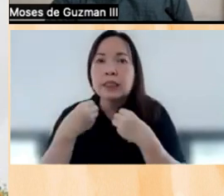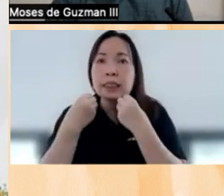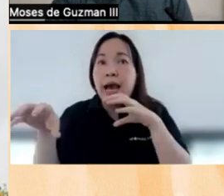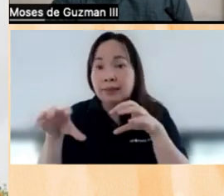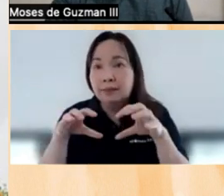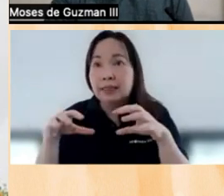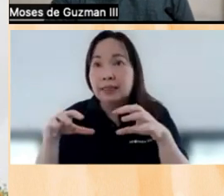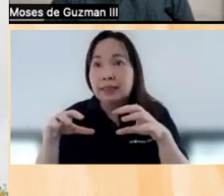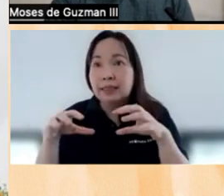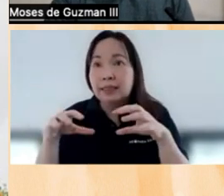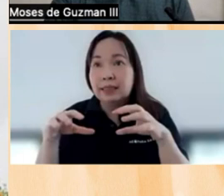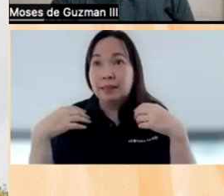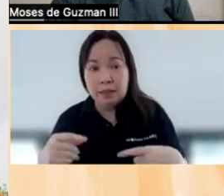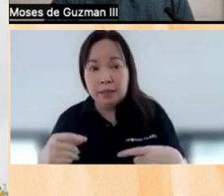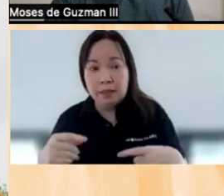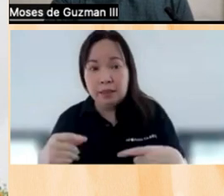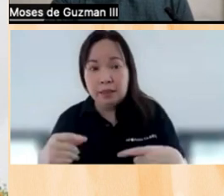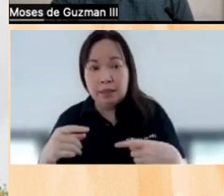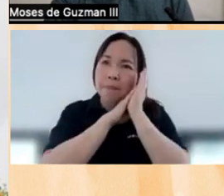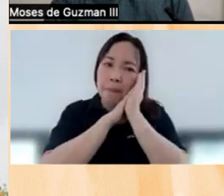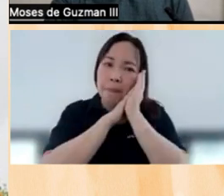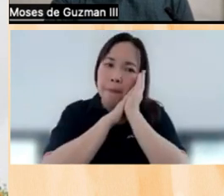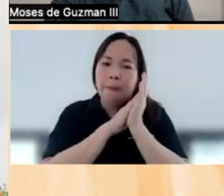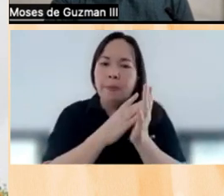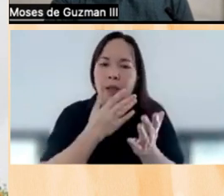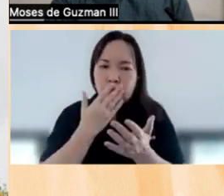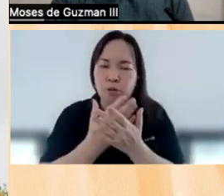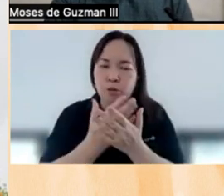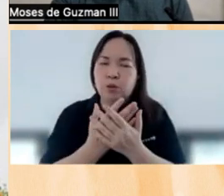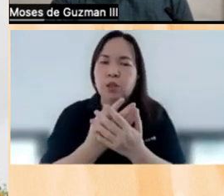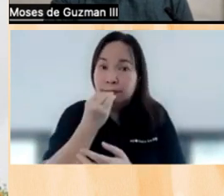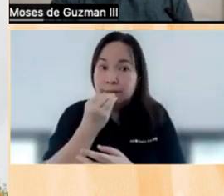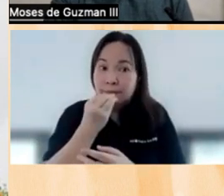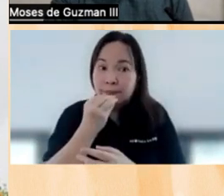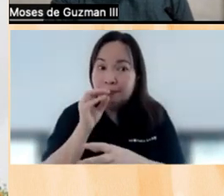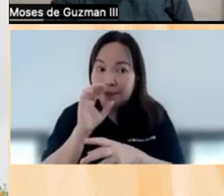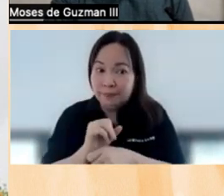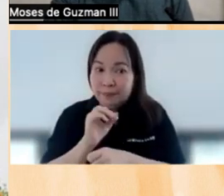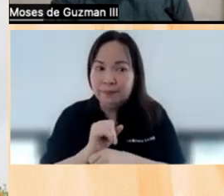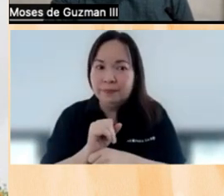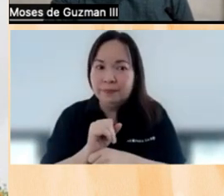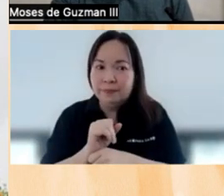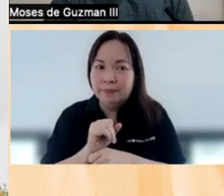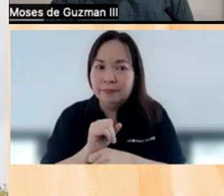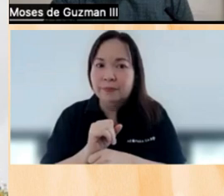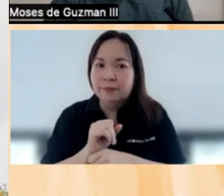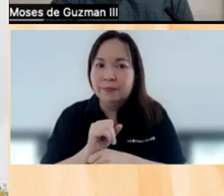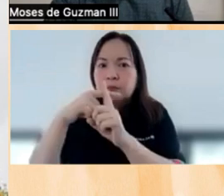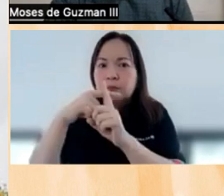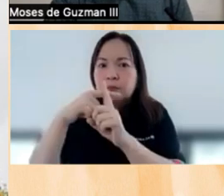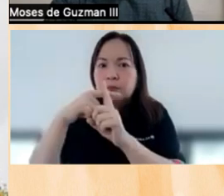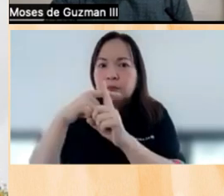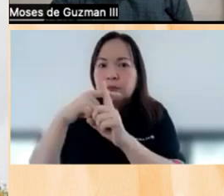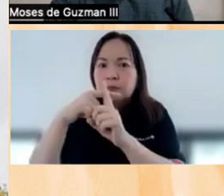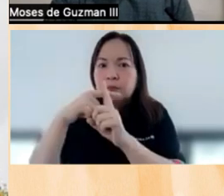strategies. We also need to provide psychoeducation. We need to emphasize the understanding